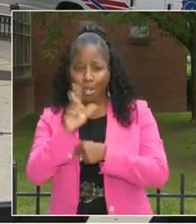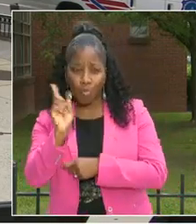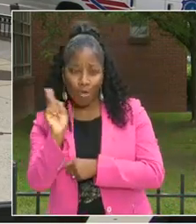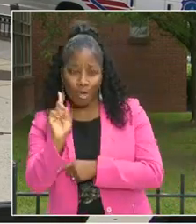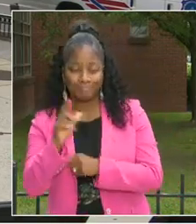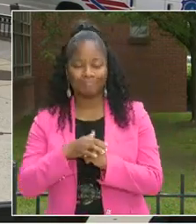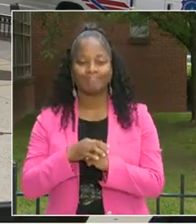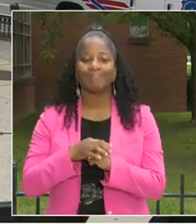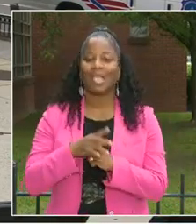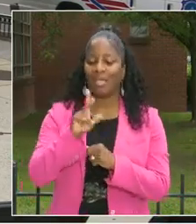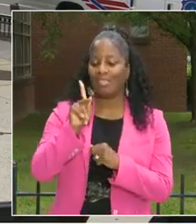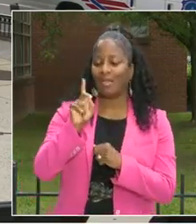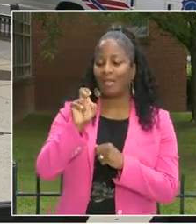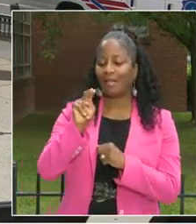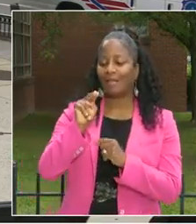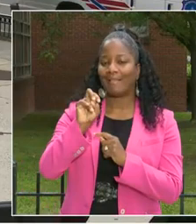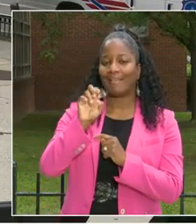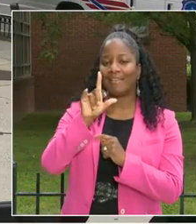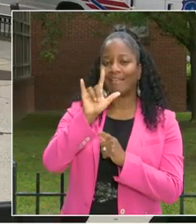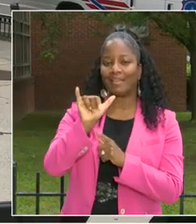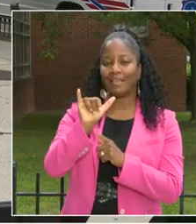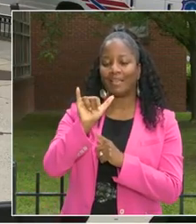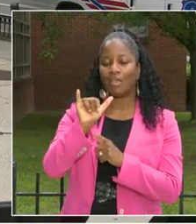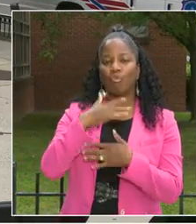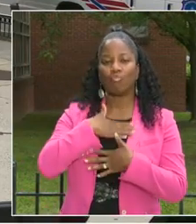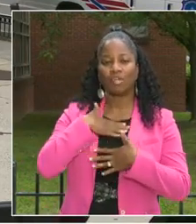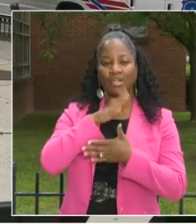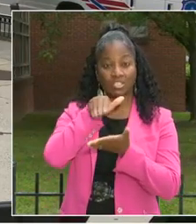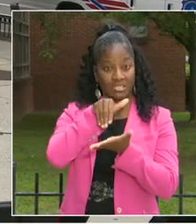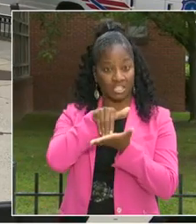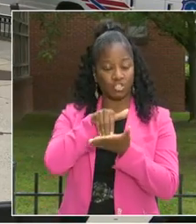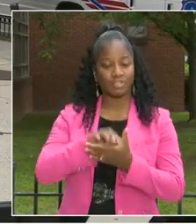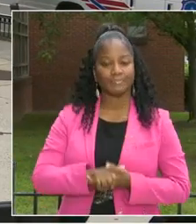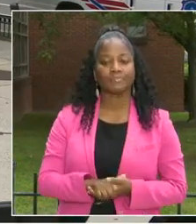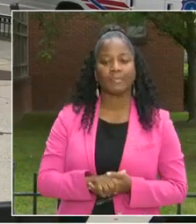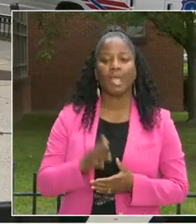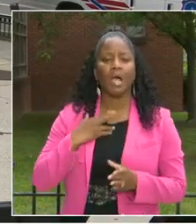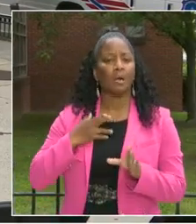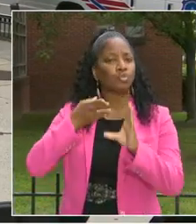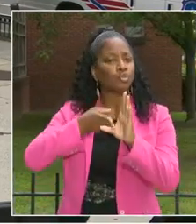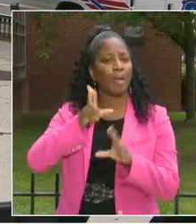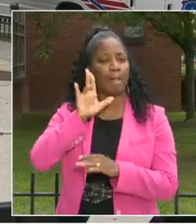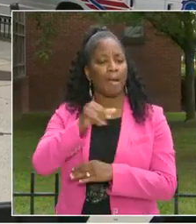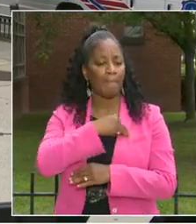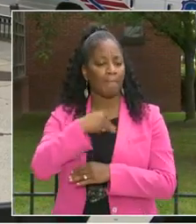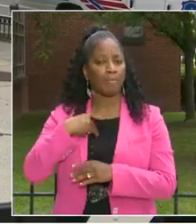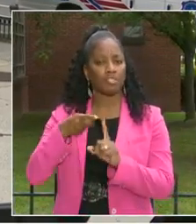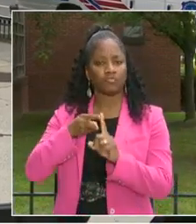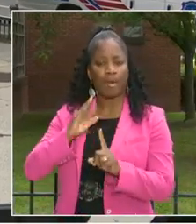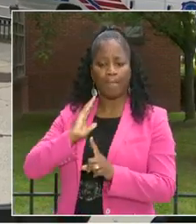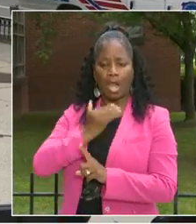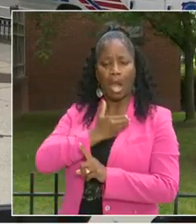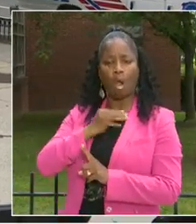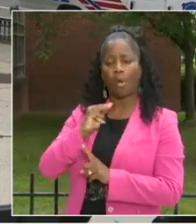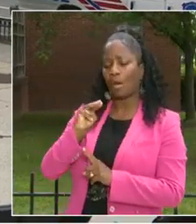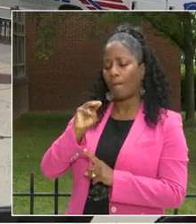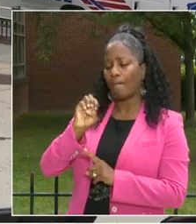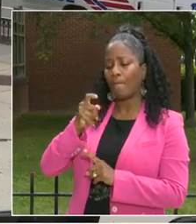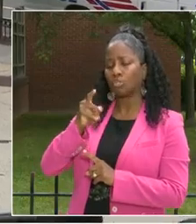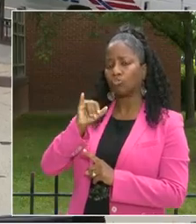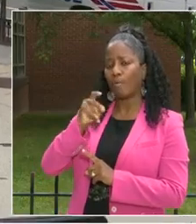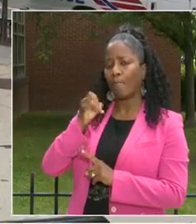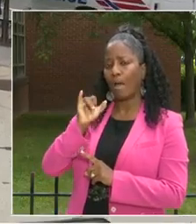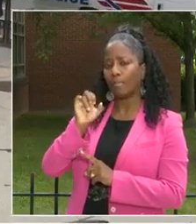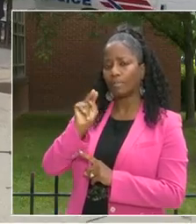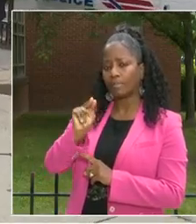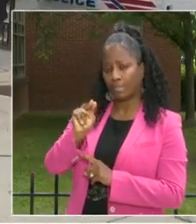the Kennedy Recreation Center, and I'm joined by members of the Metropolitan Police Department as